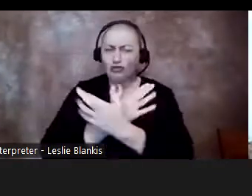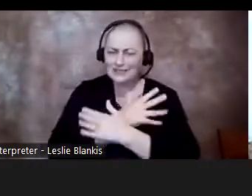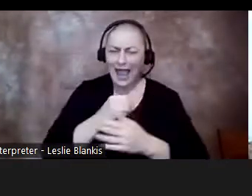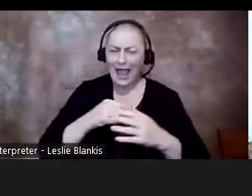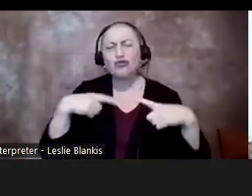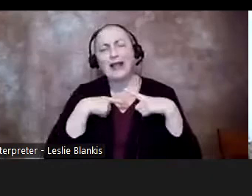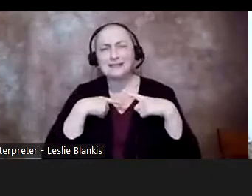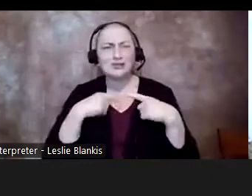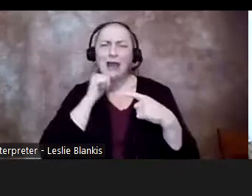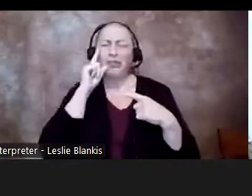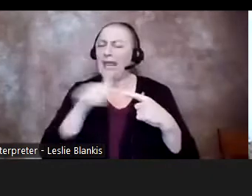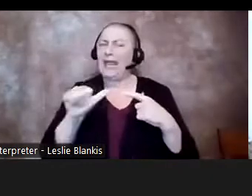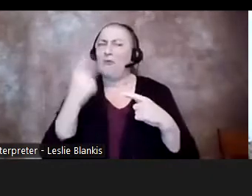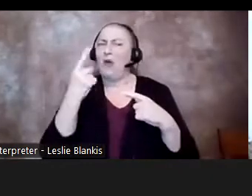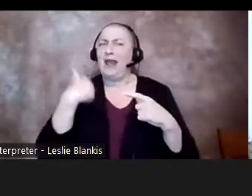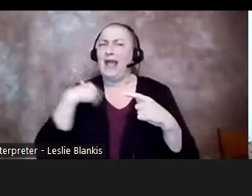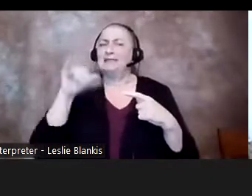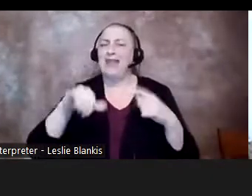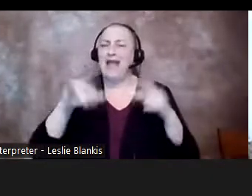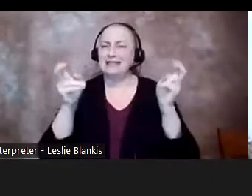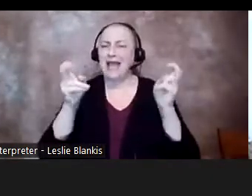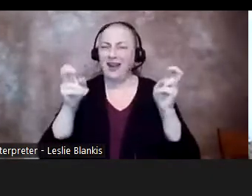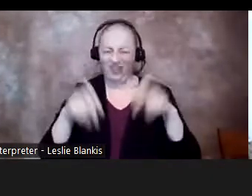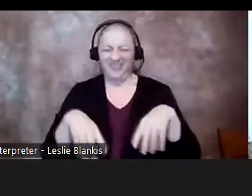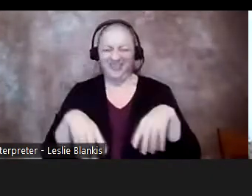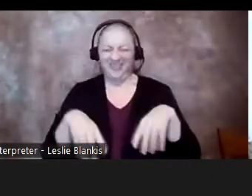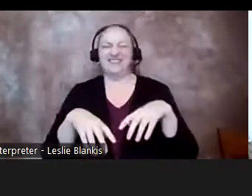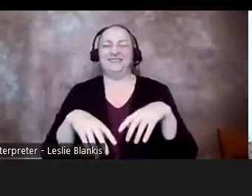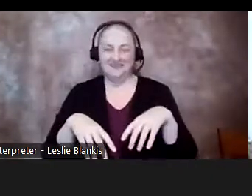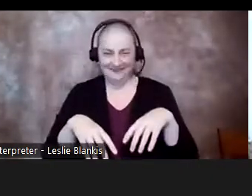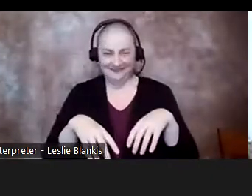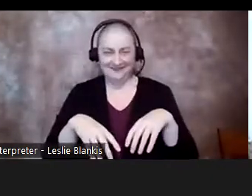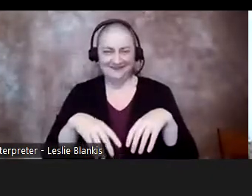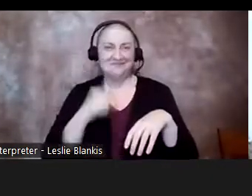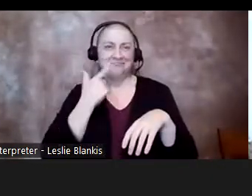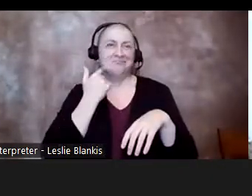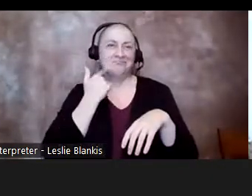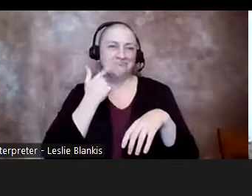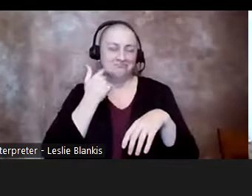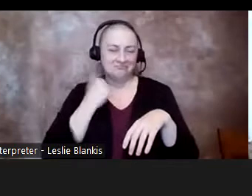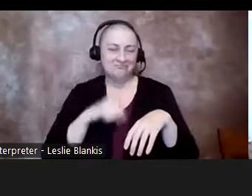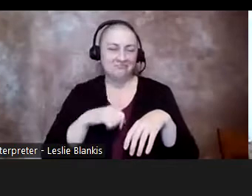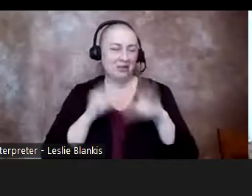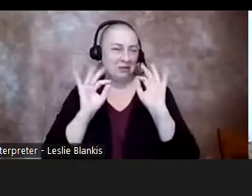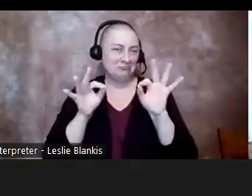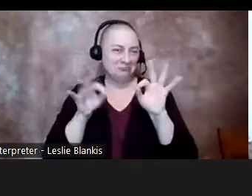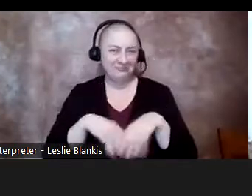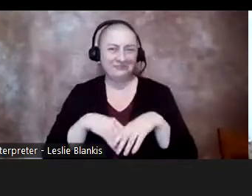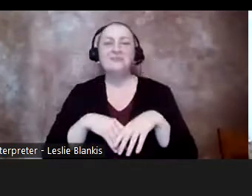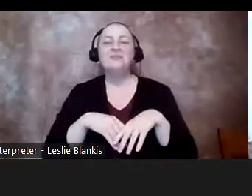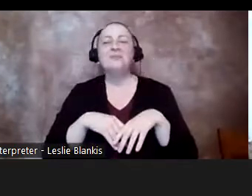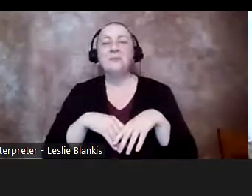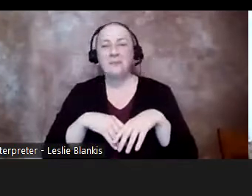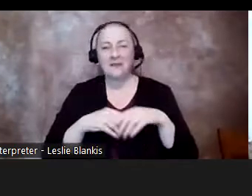relaxation. I don't think anybody has that title. I think they call those, that's on vacationer time.